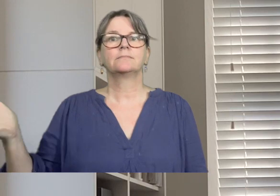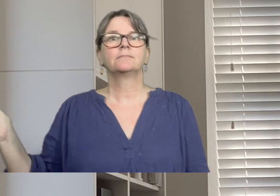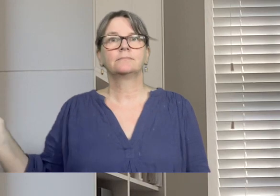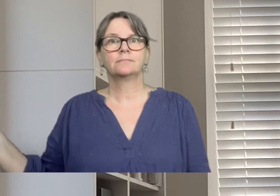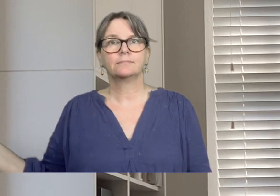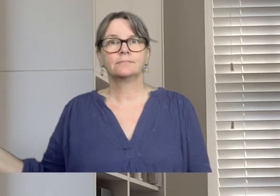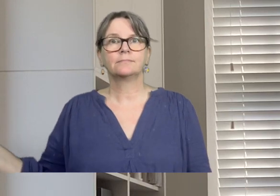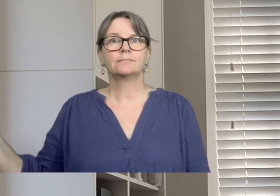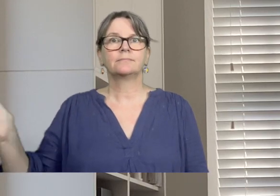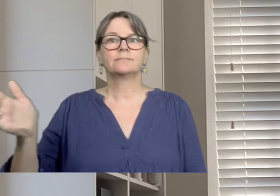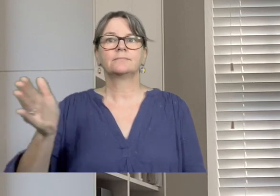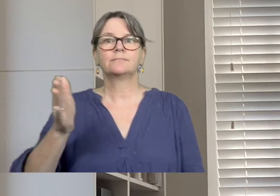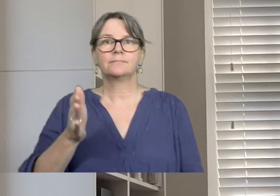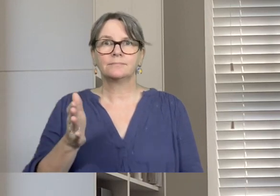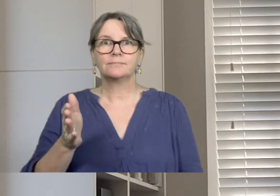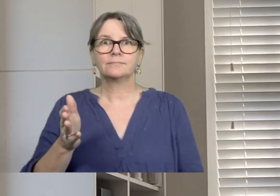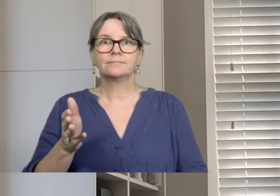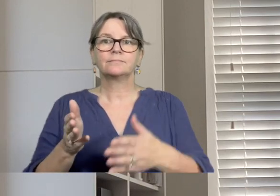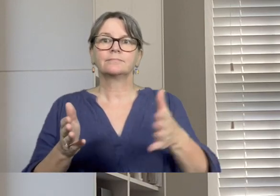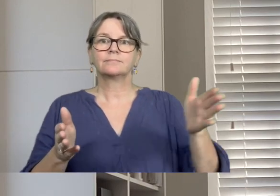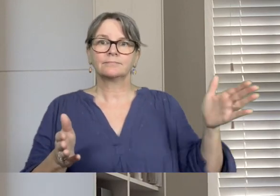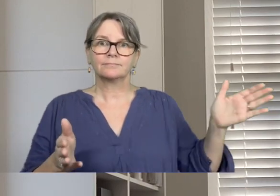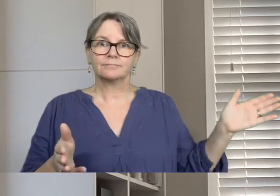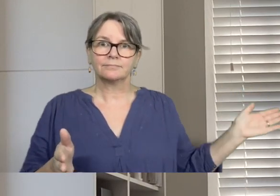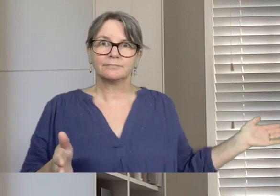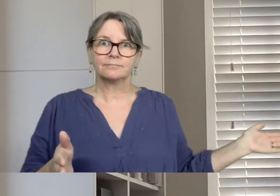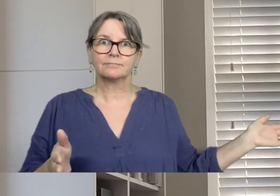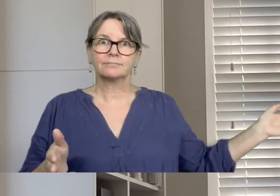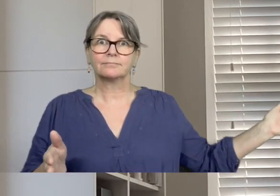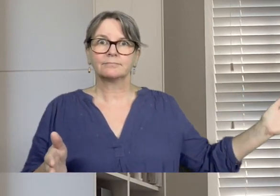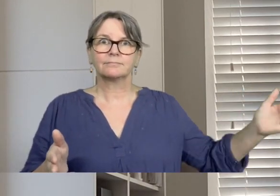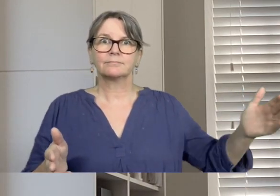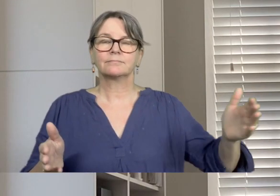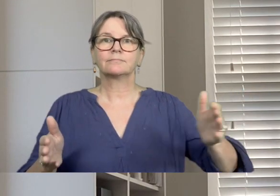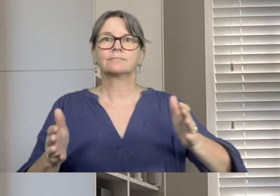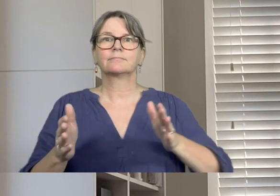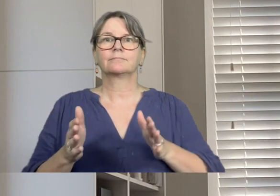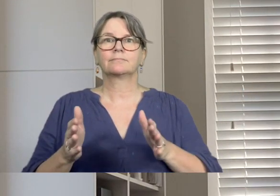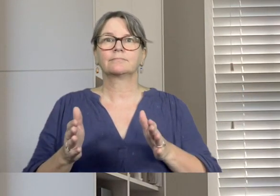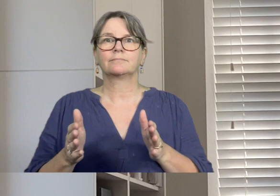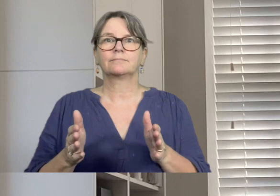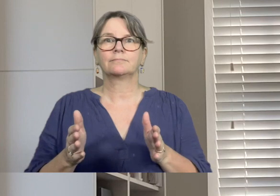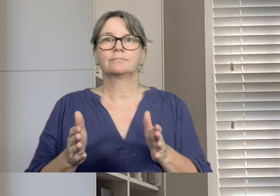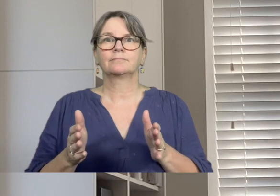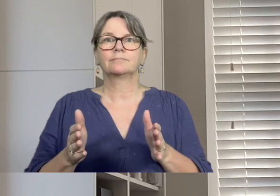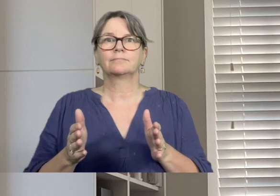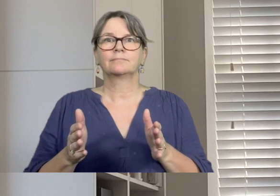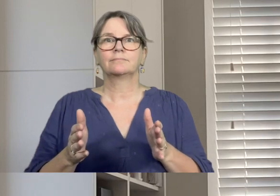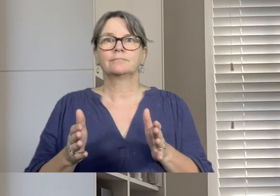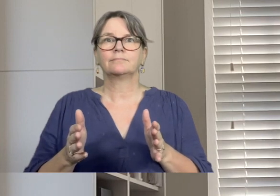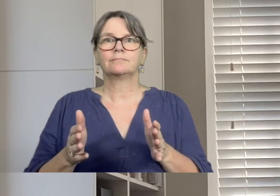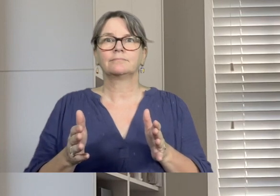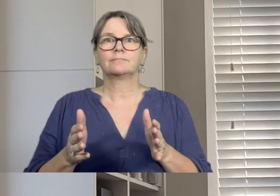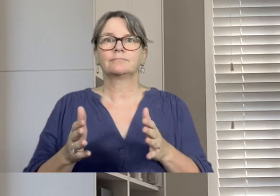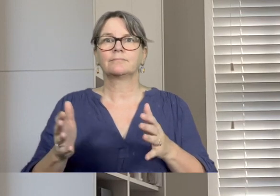open. We're going to breathe out. Same the other way. And open.